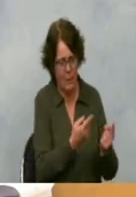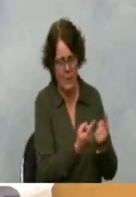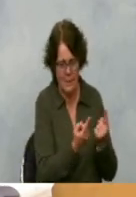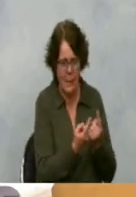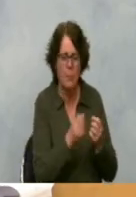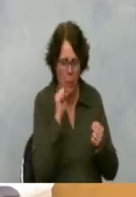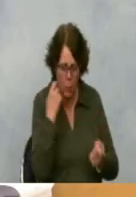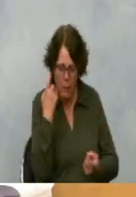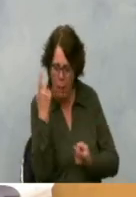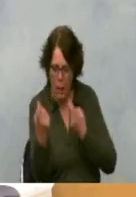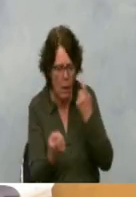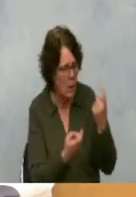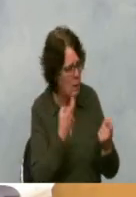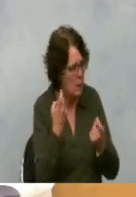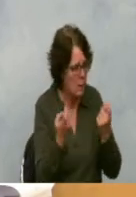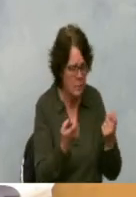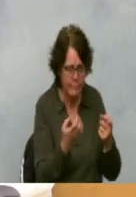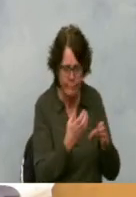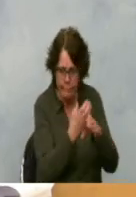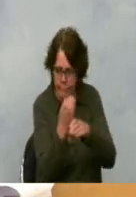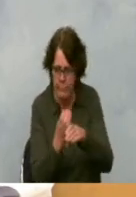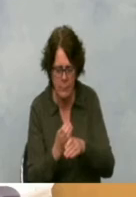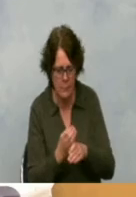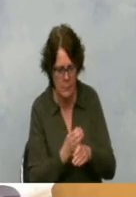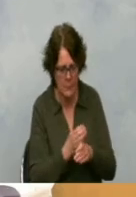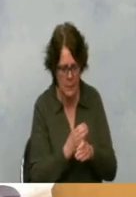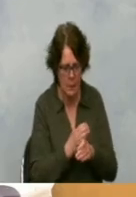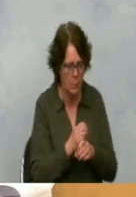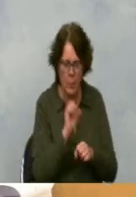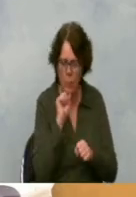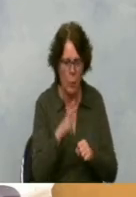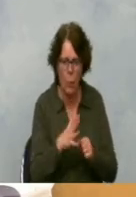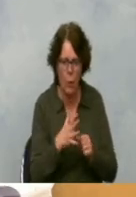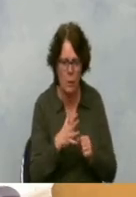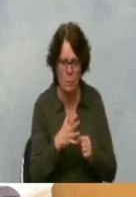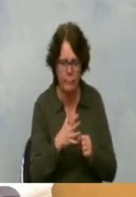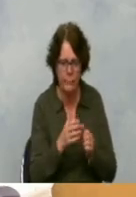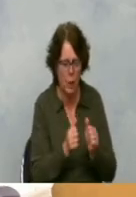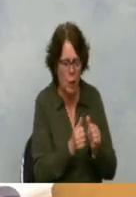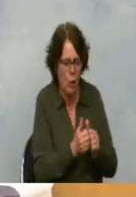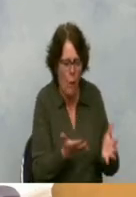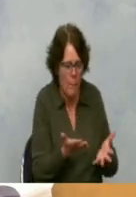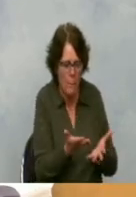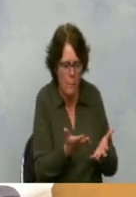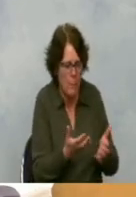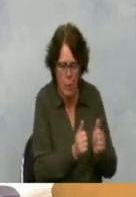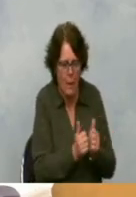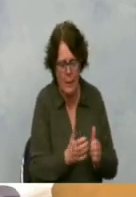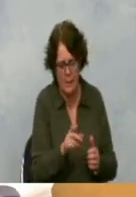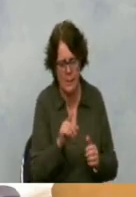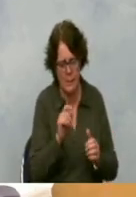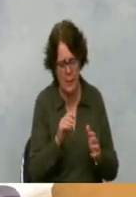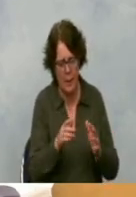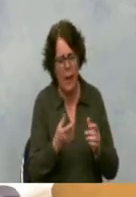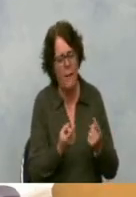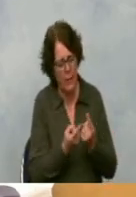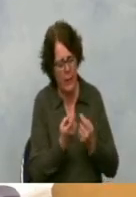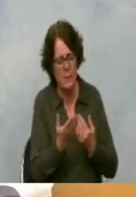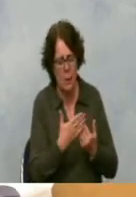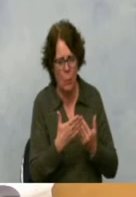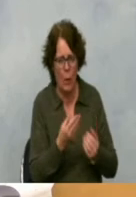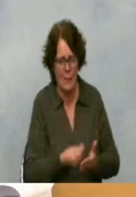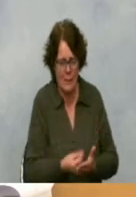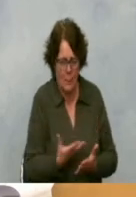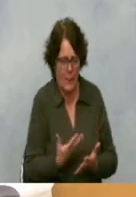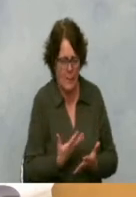everywhere, we will try everything, but there won't be that sort of compromise. What it does mean, though, is if things are more expensive and you're working